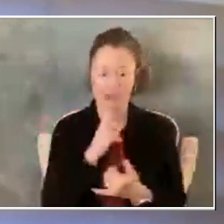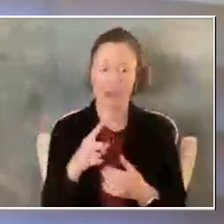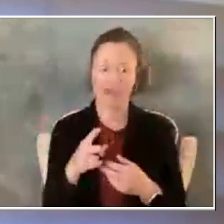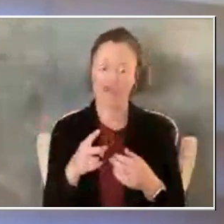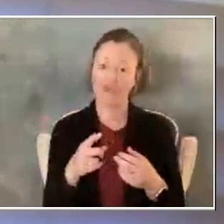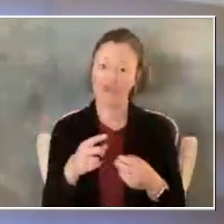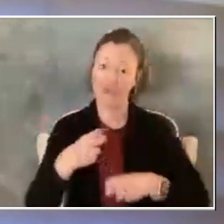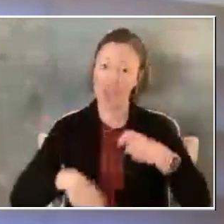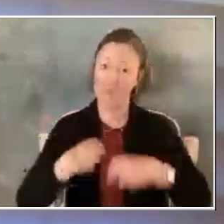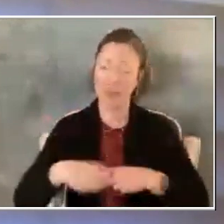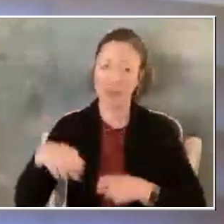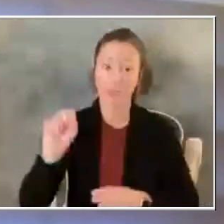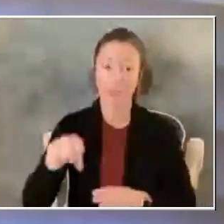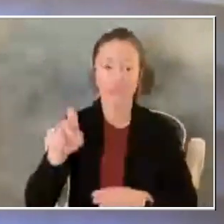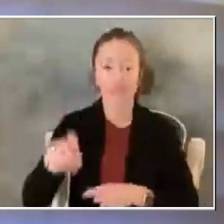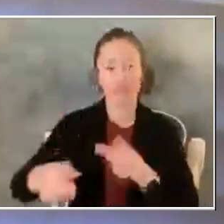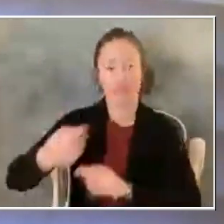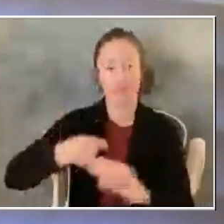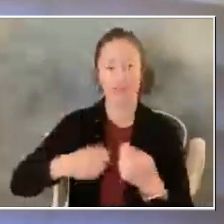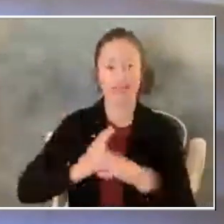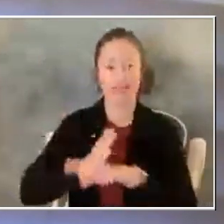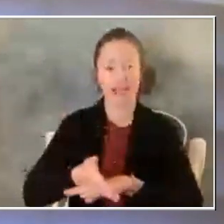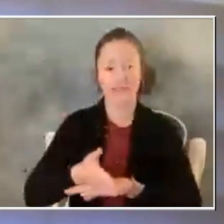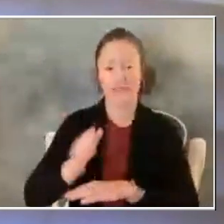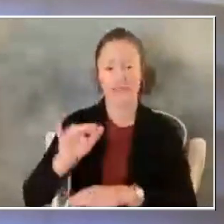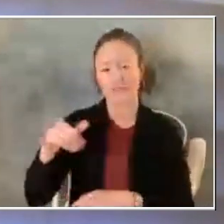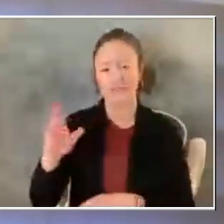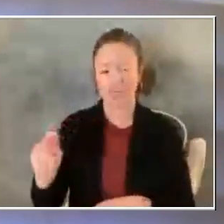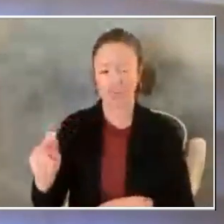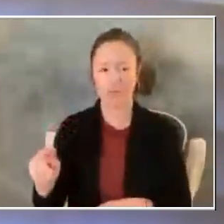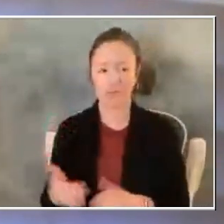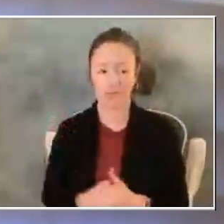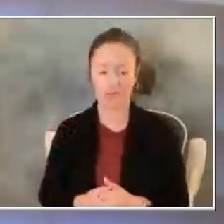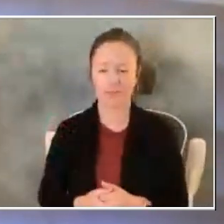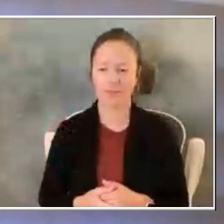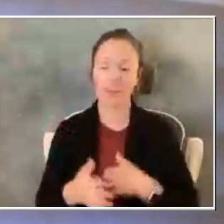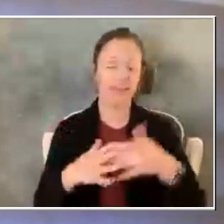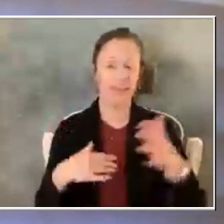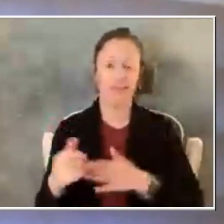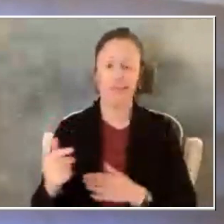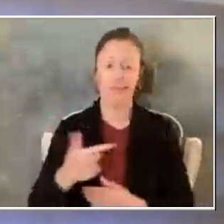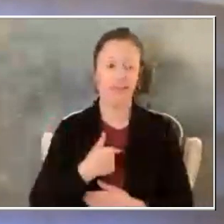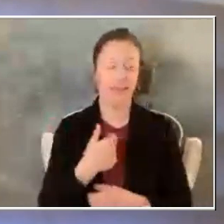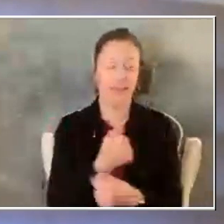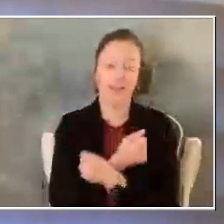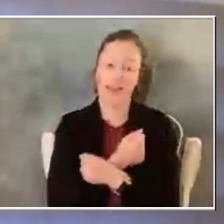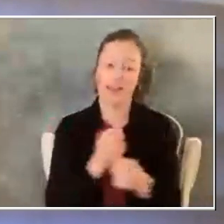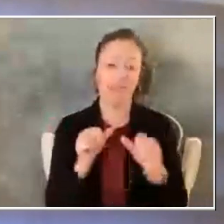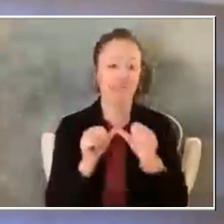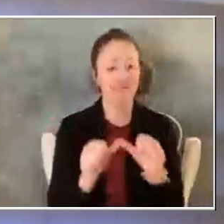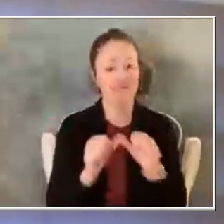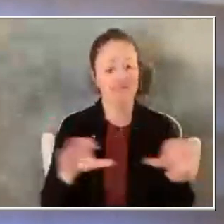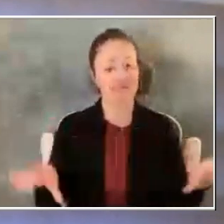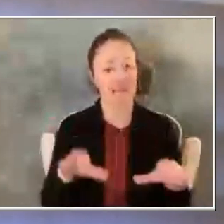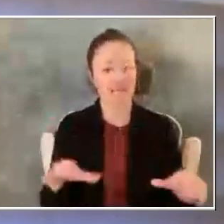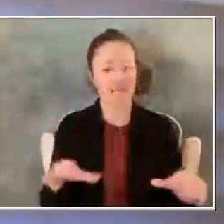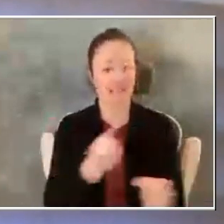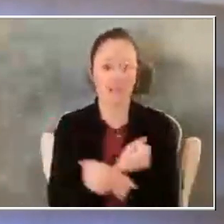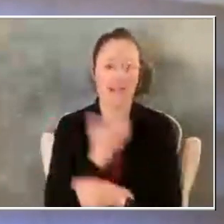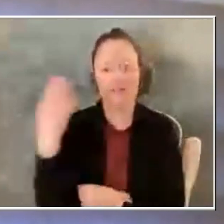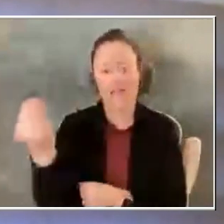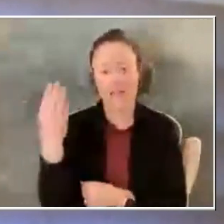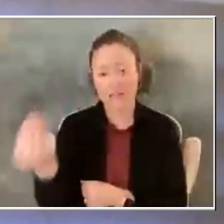problems, and I'm going to have that replaced after the first of the year. But I love to stay active. I love to be outdoors,